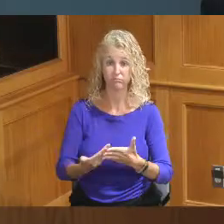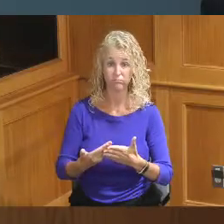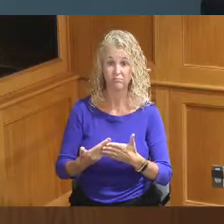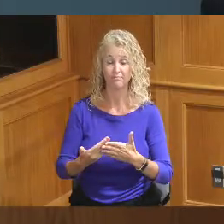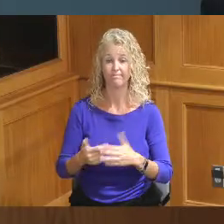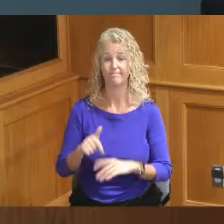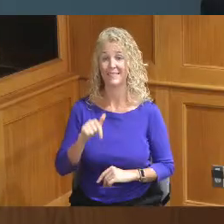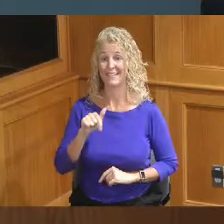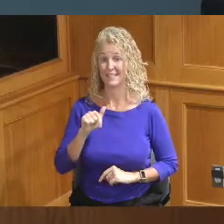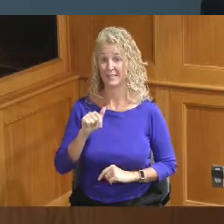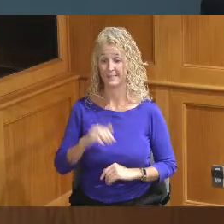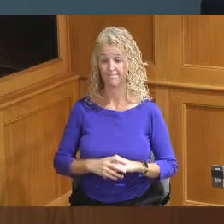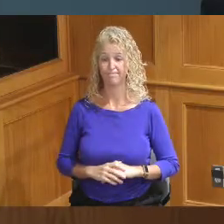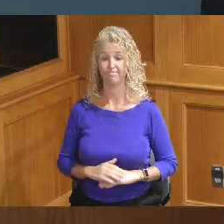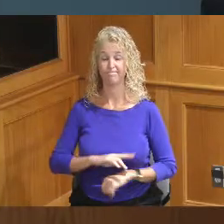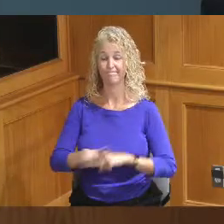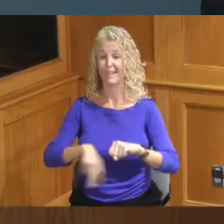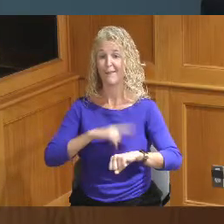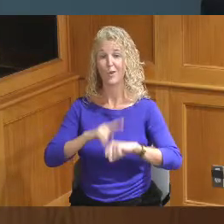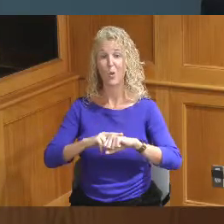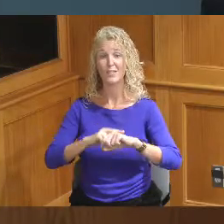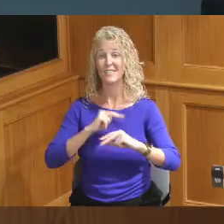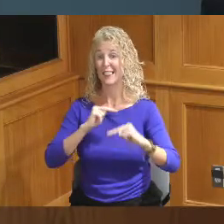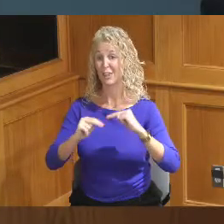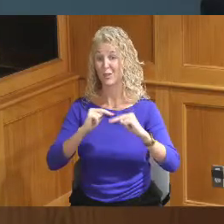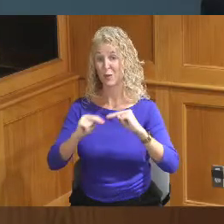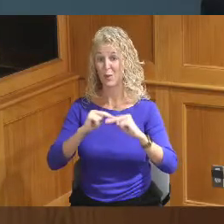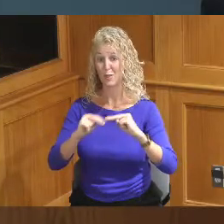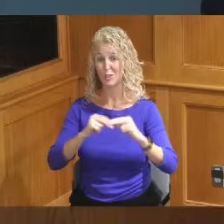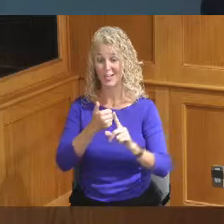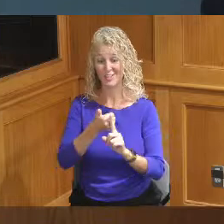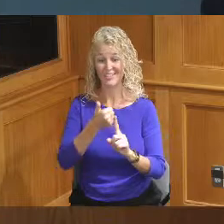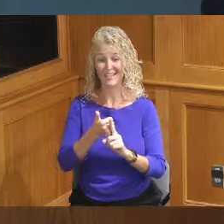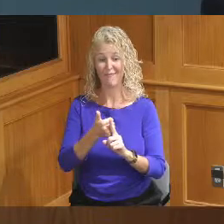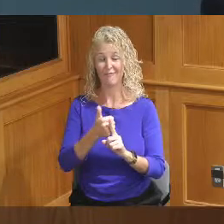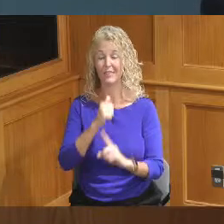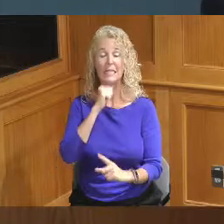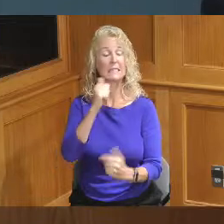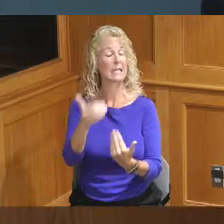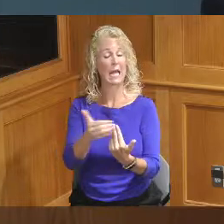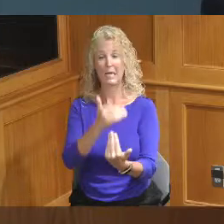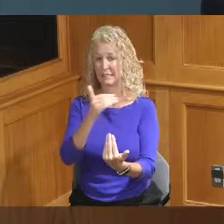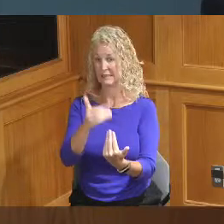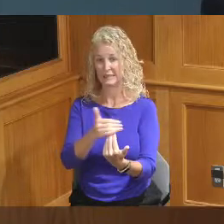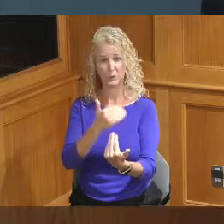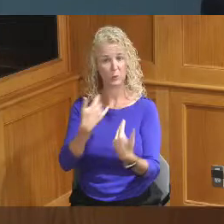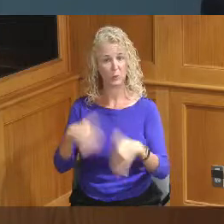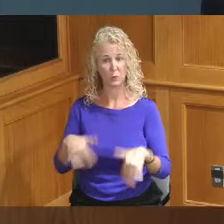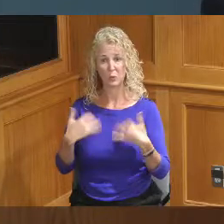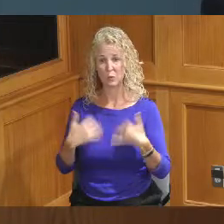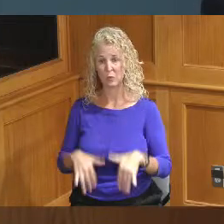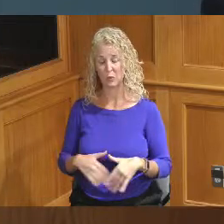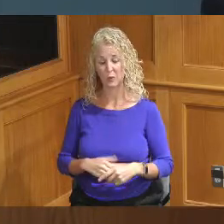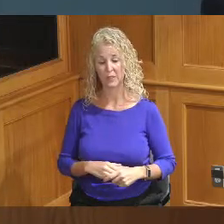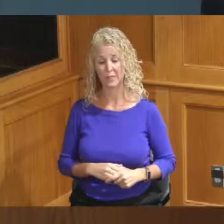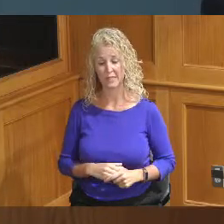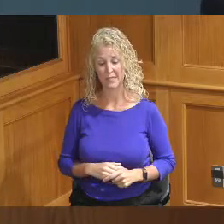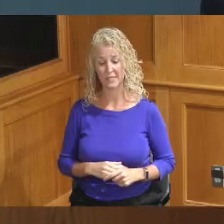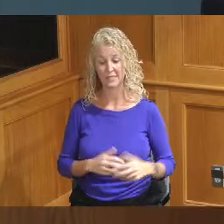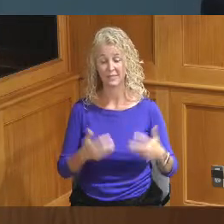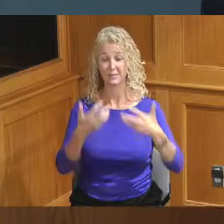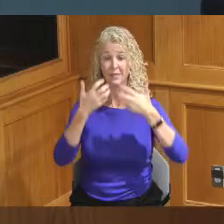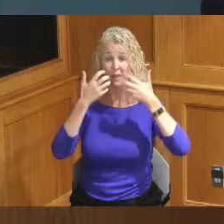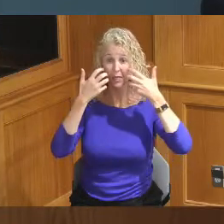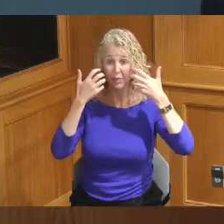has not been an easy negotiation. We didn't think it would be easy, and it has not been easy. The